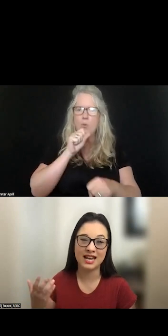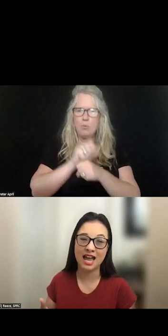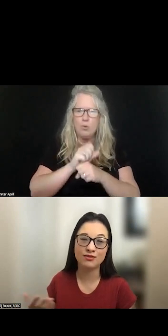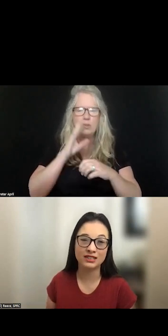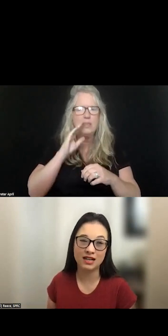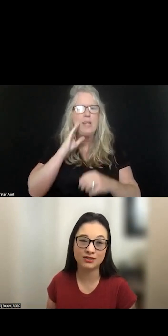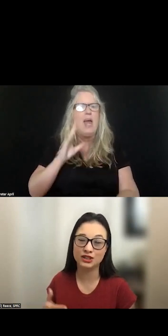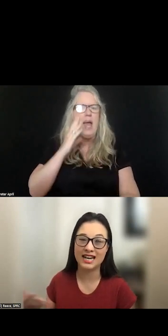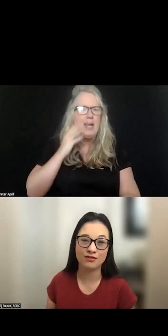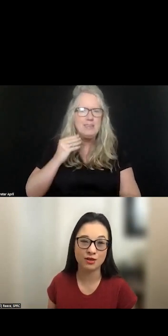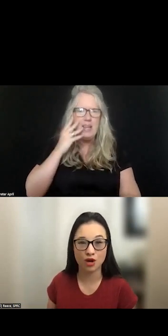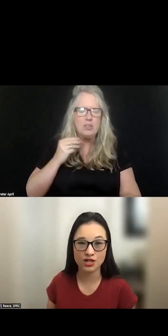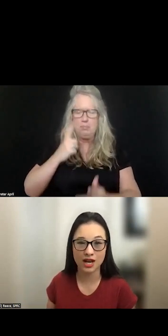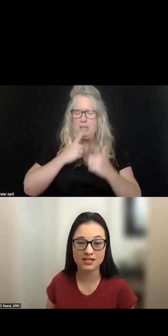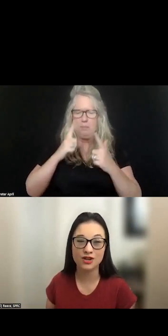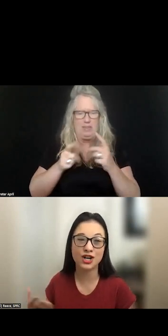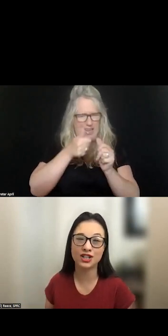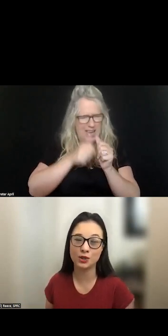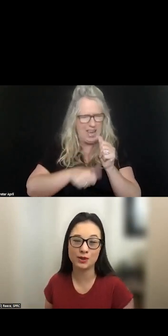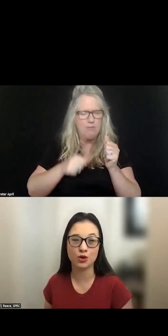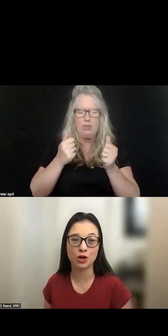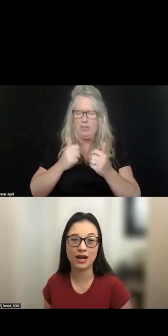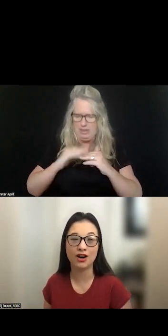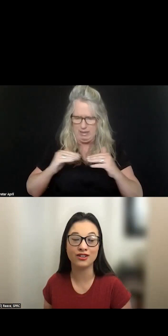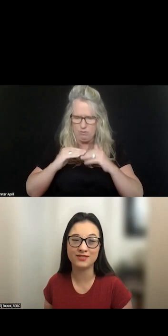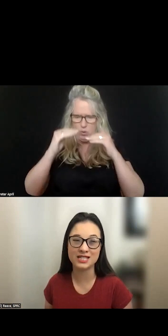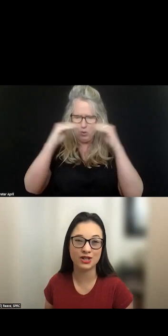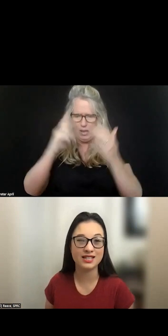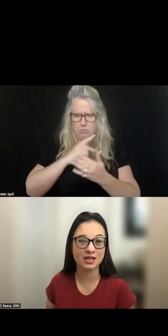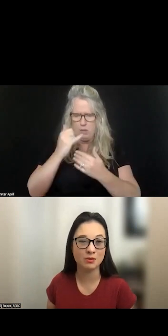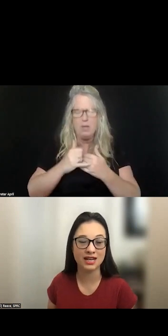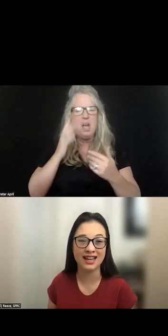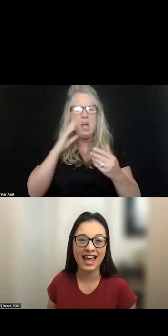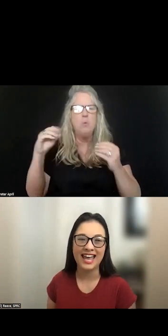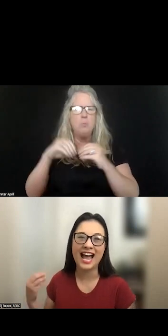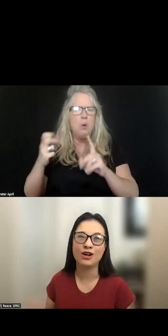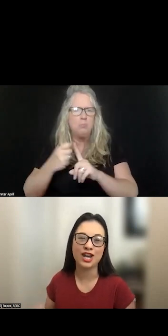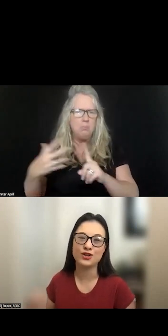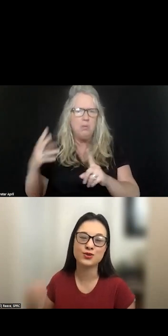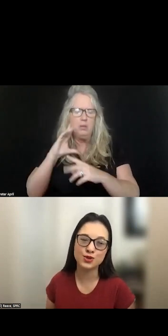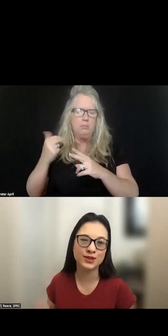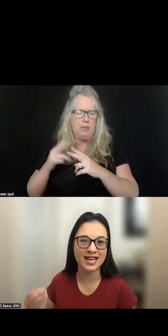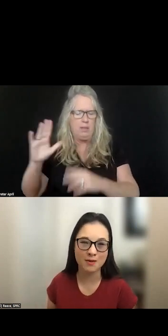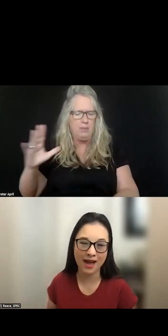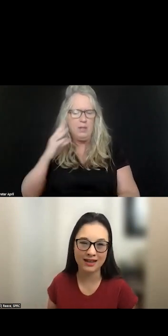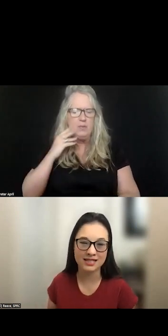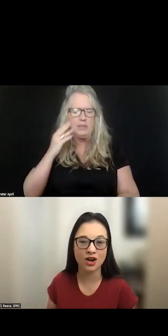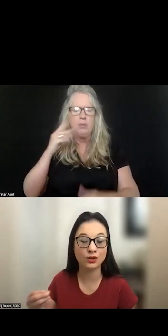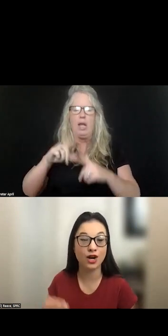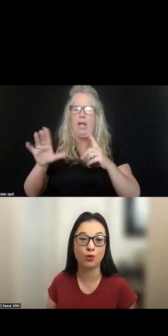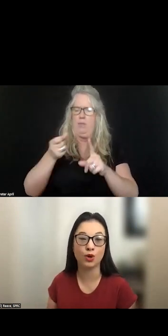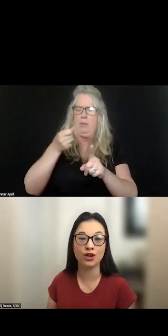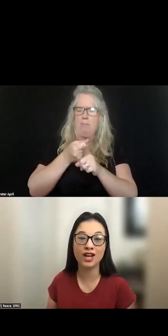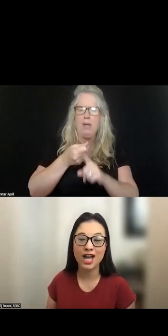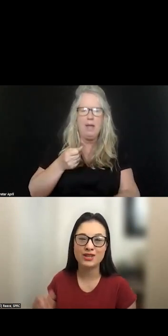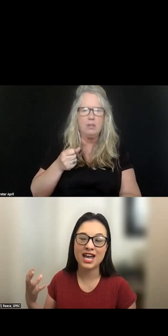experience at every level in every project. I'll talk a little bit more about our lived experience committee and how they are truly impacting not only